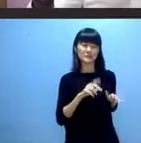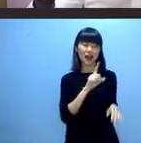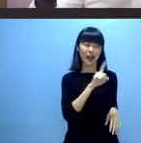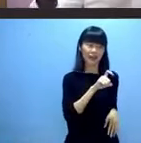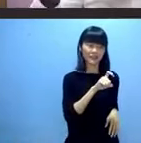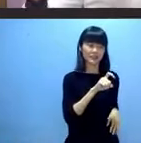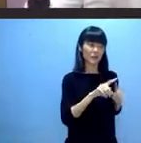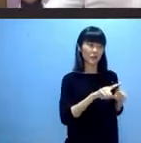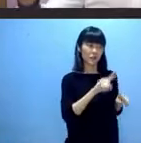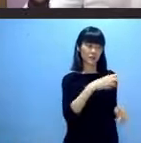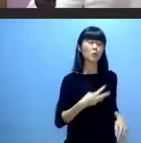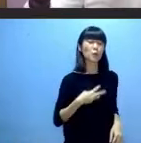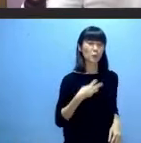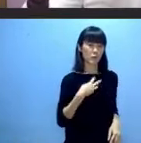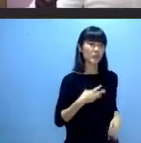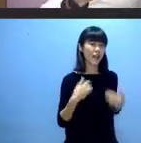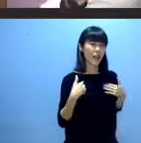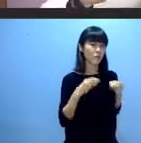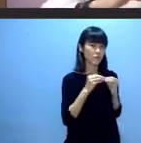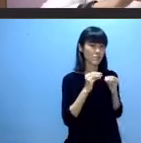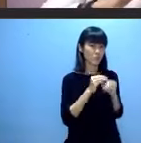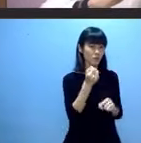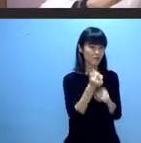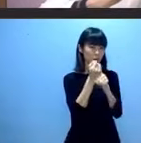wish that there was more support here and there?